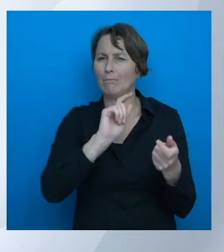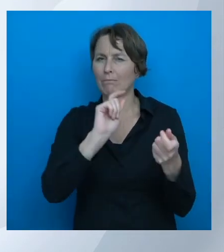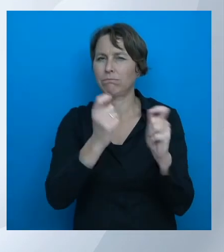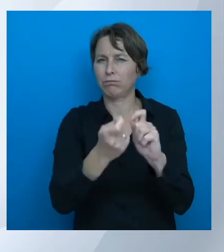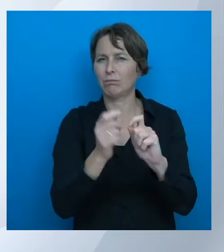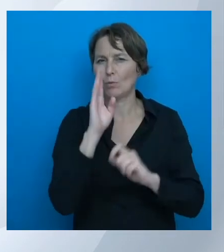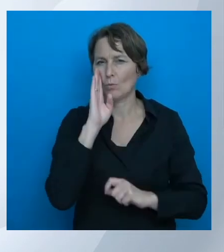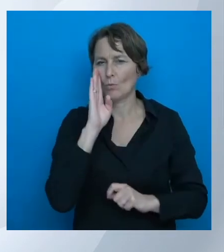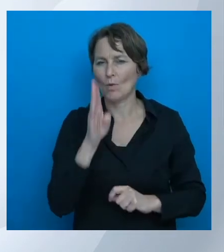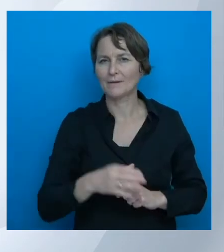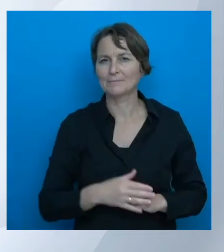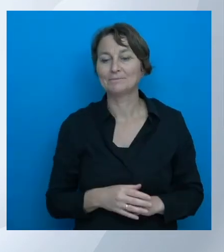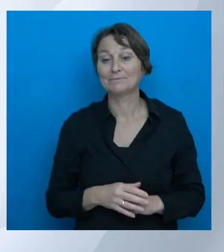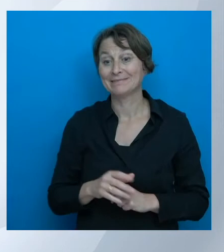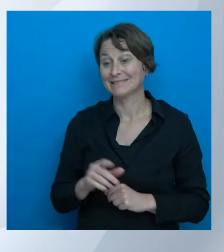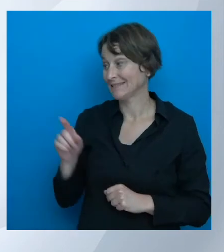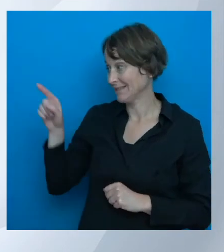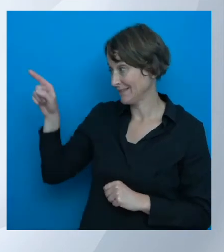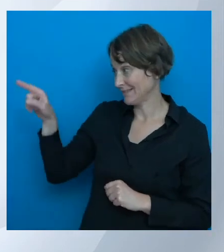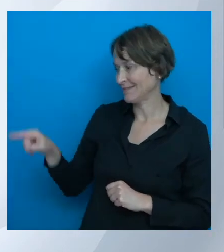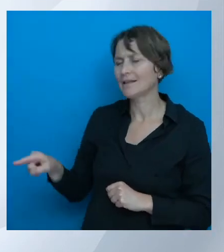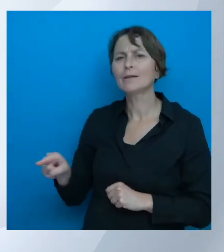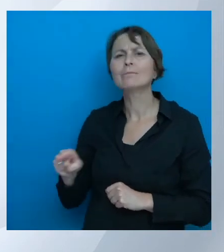old syntax.